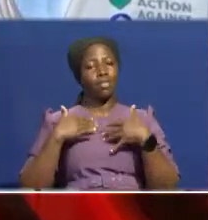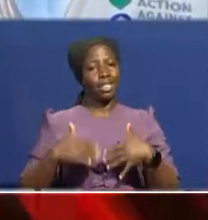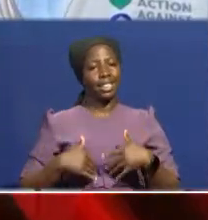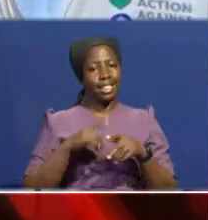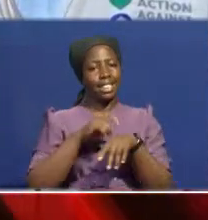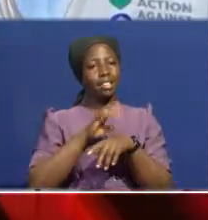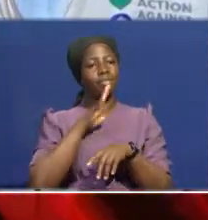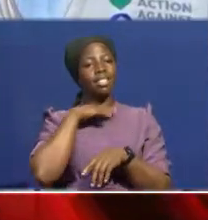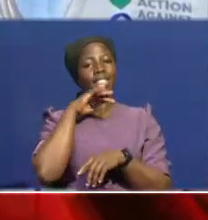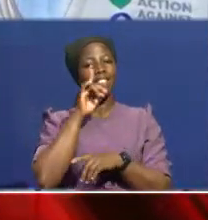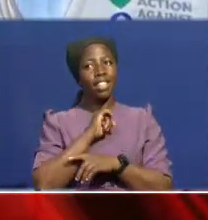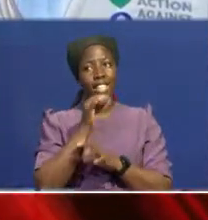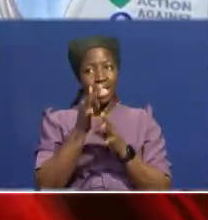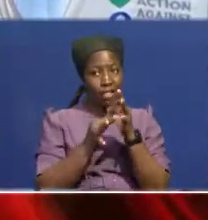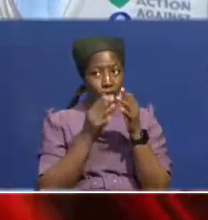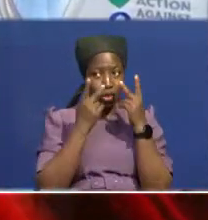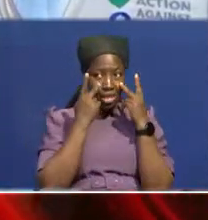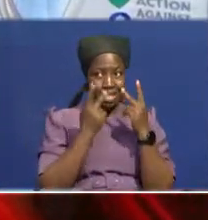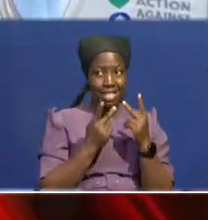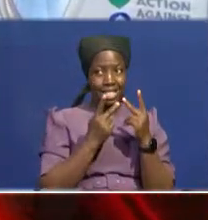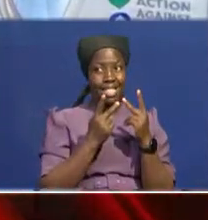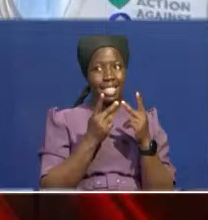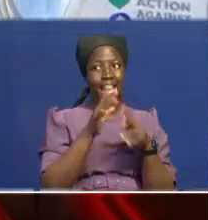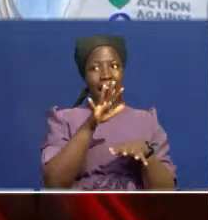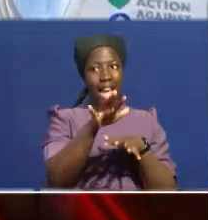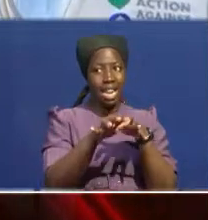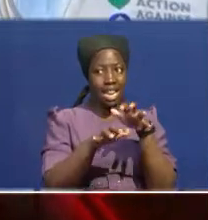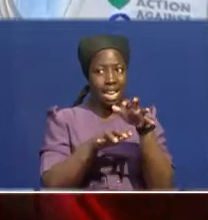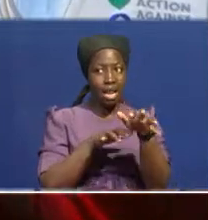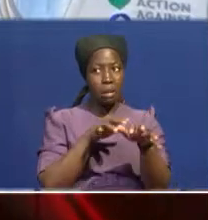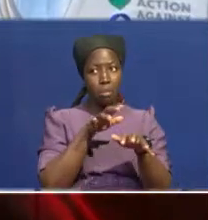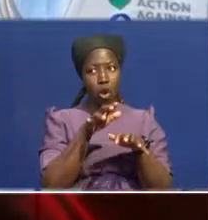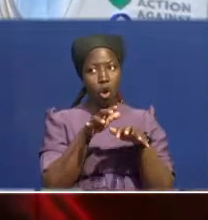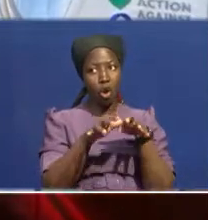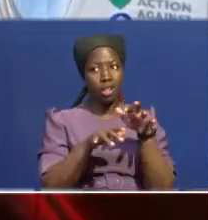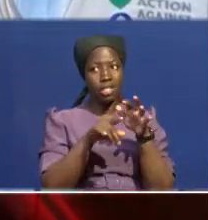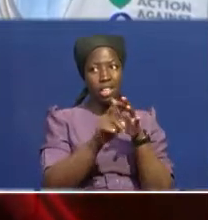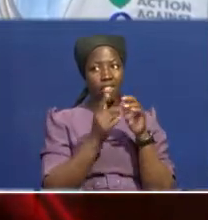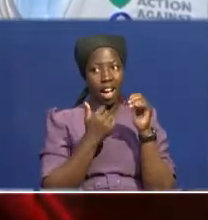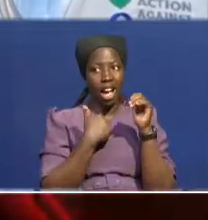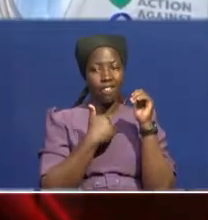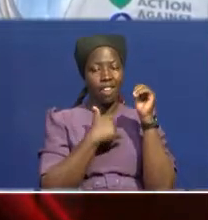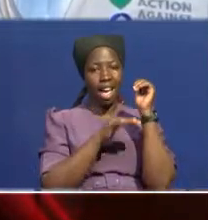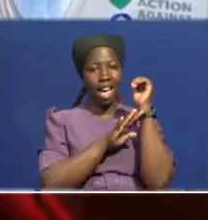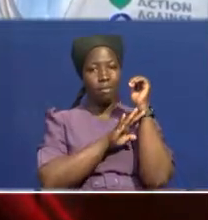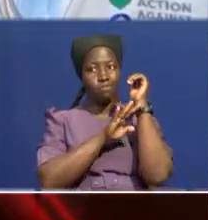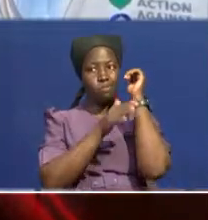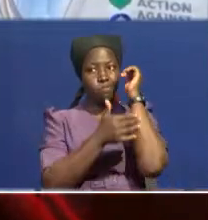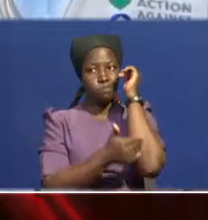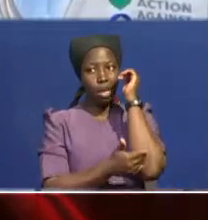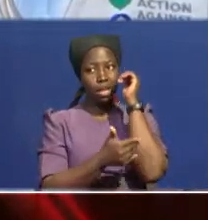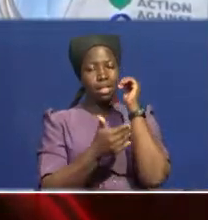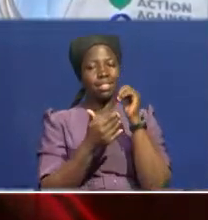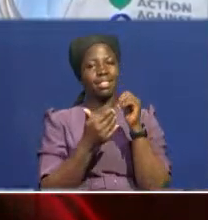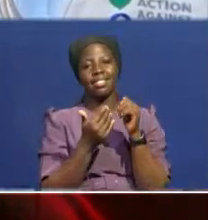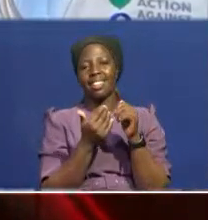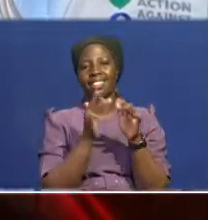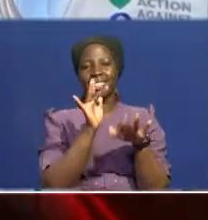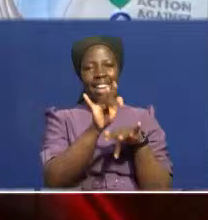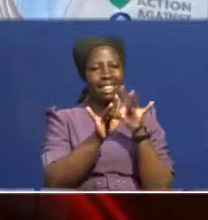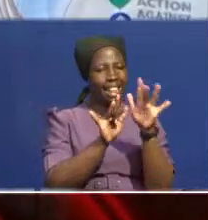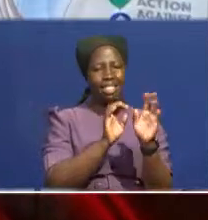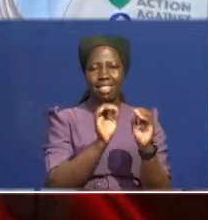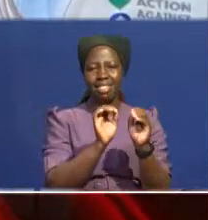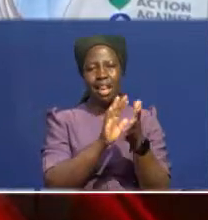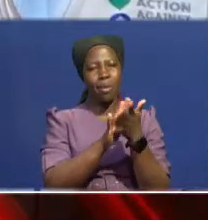mimba. Usienda kushika hizo. Usienda kushika hizo bila kuvaa vitu kama gloves. Kwa sababu